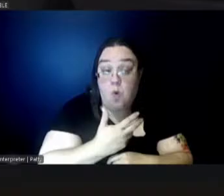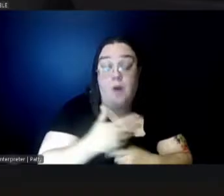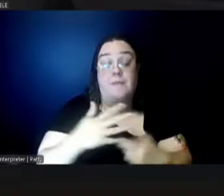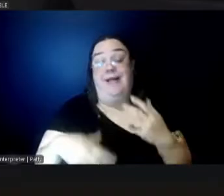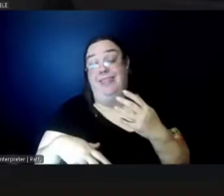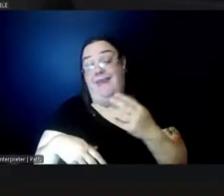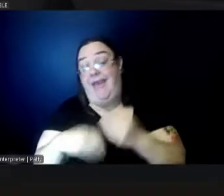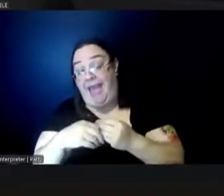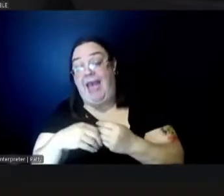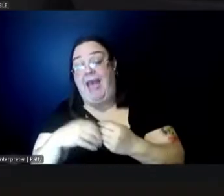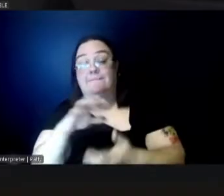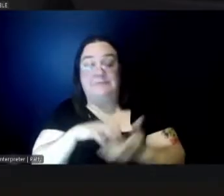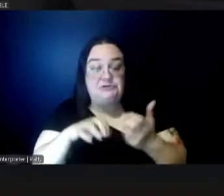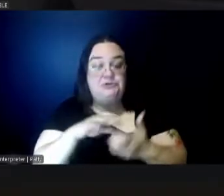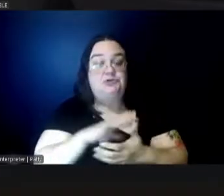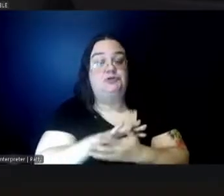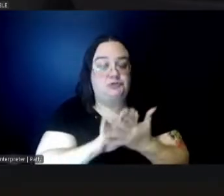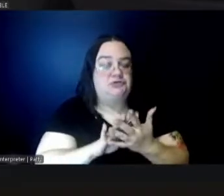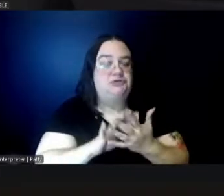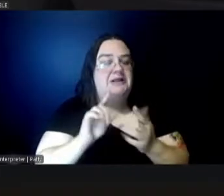There's methods you can use to